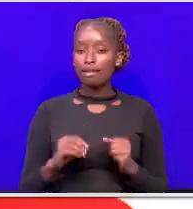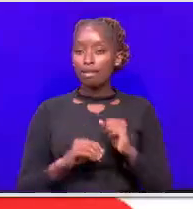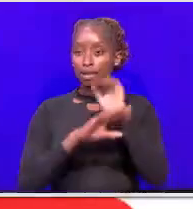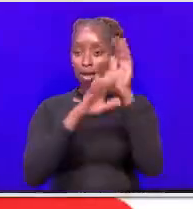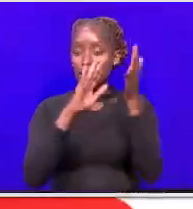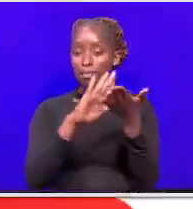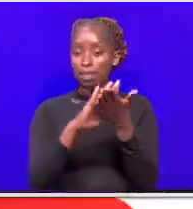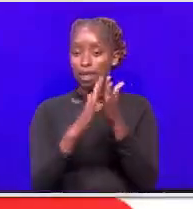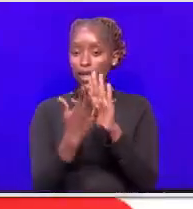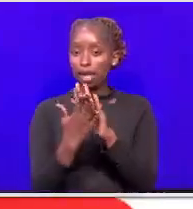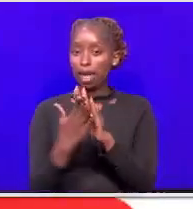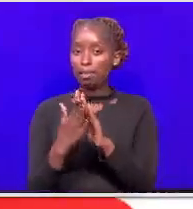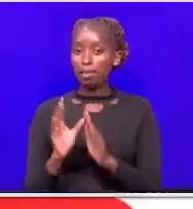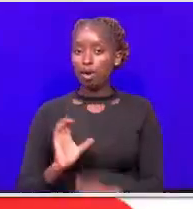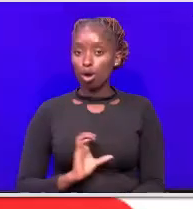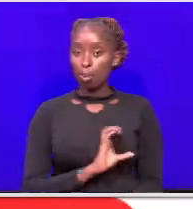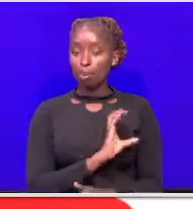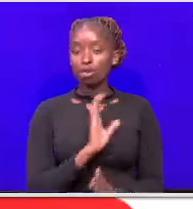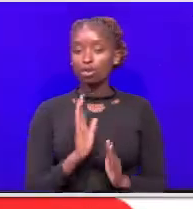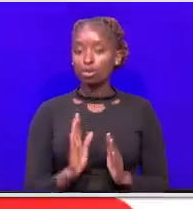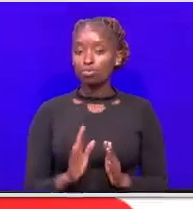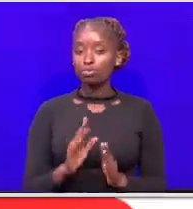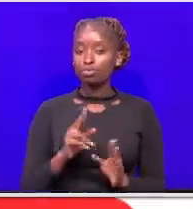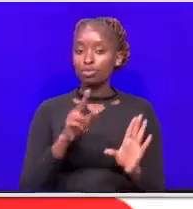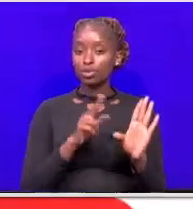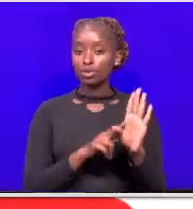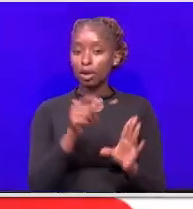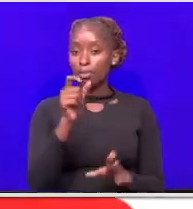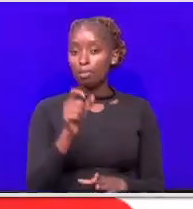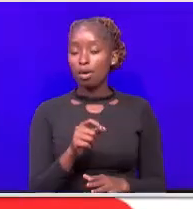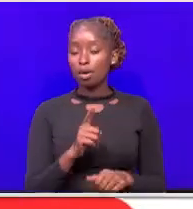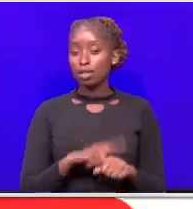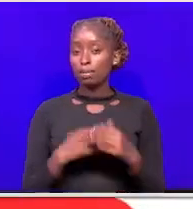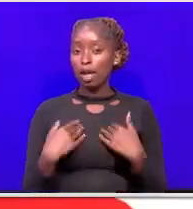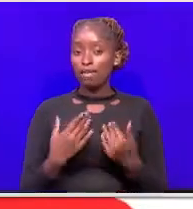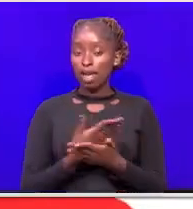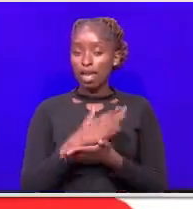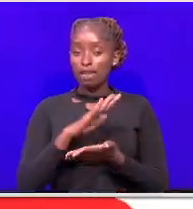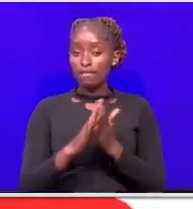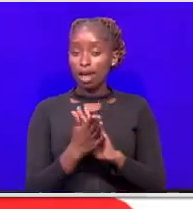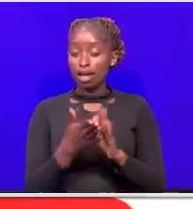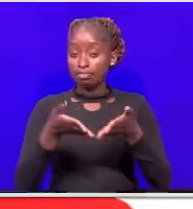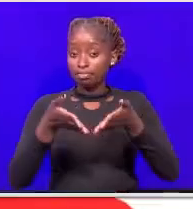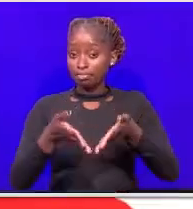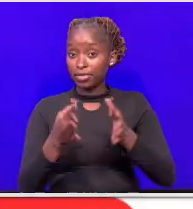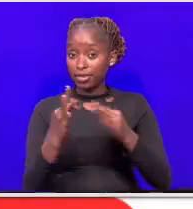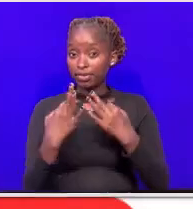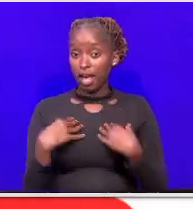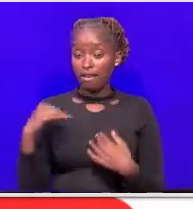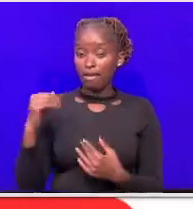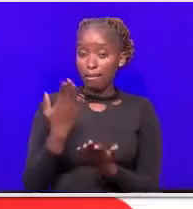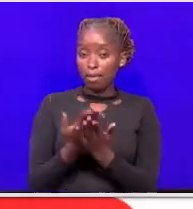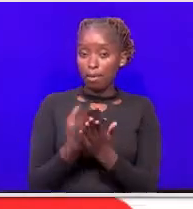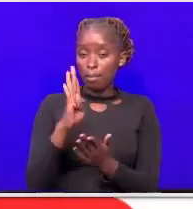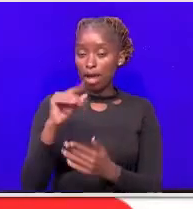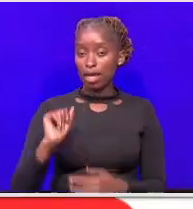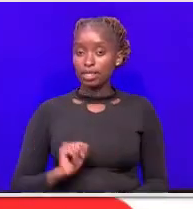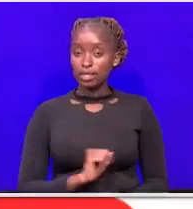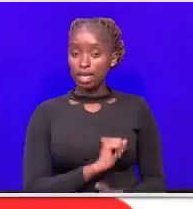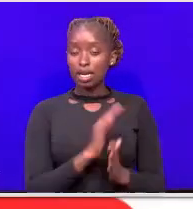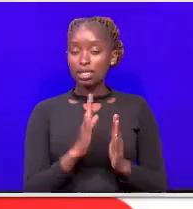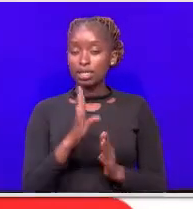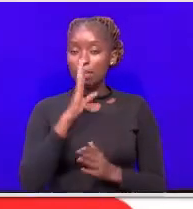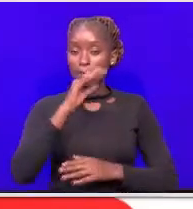become the commission chairperson whenever a vacancy occurs if a proposal by senator on IEBC Act is